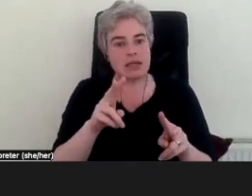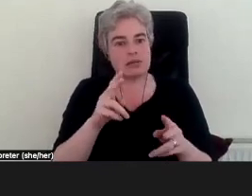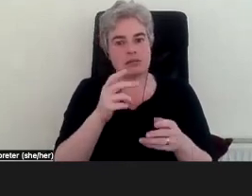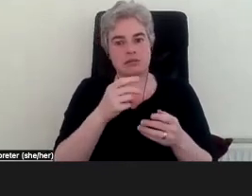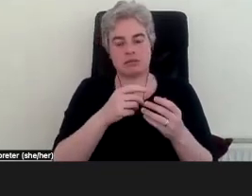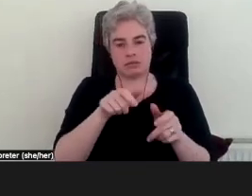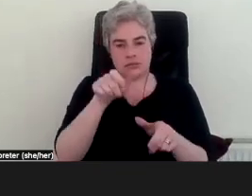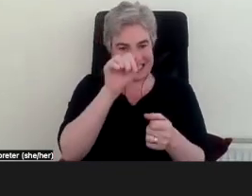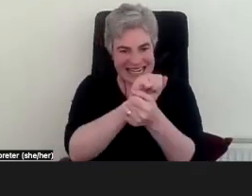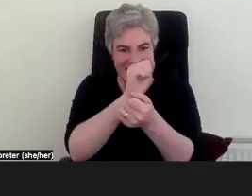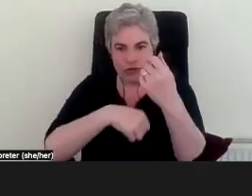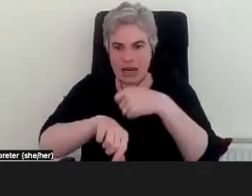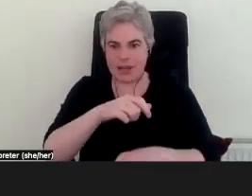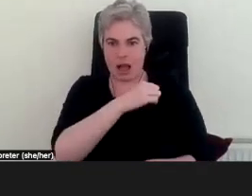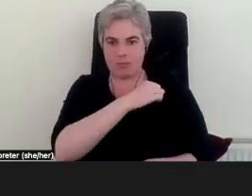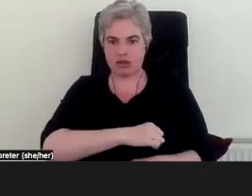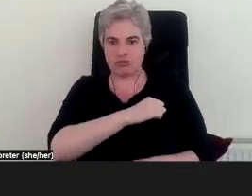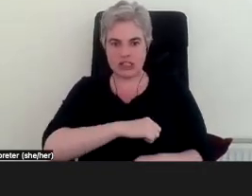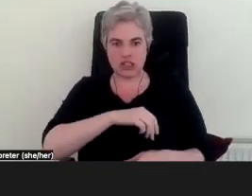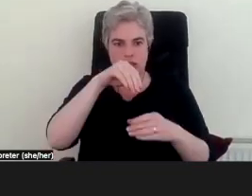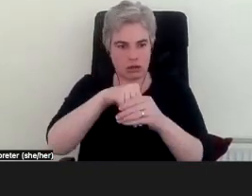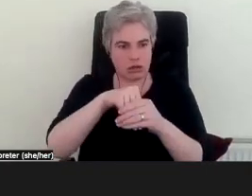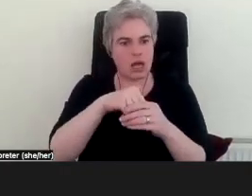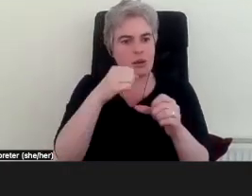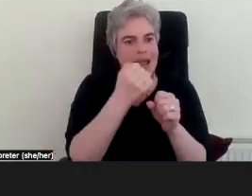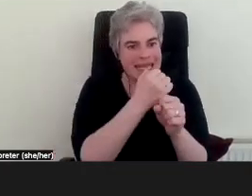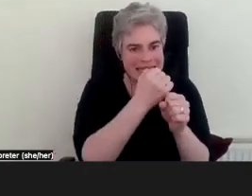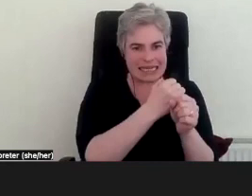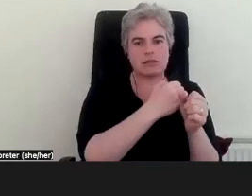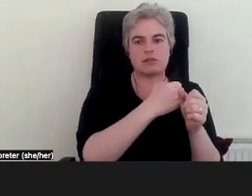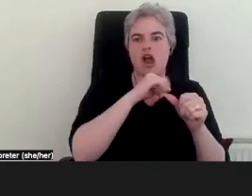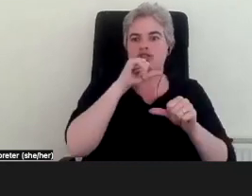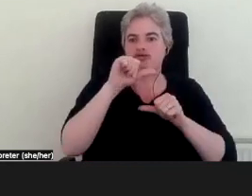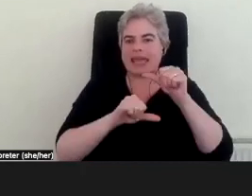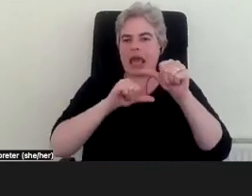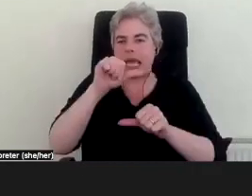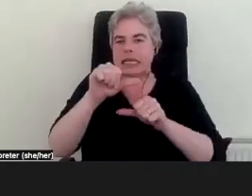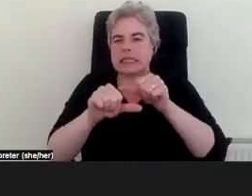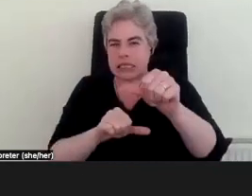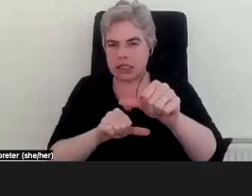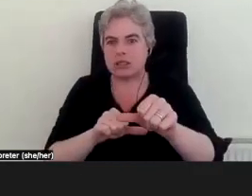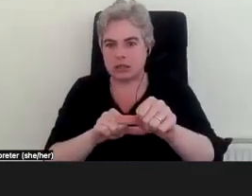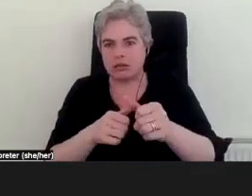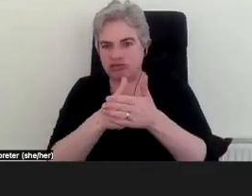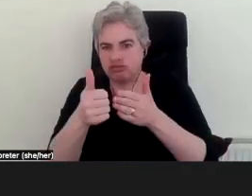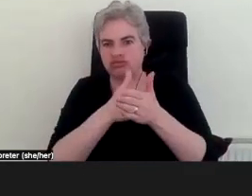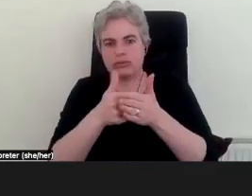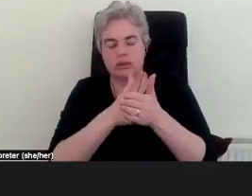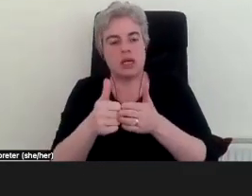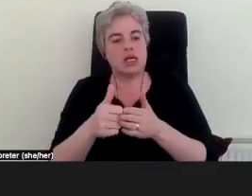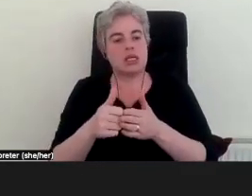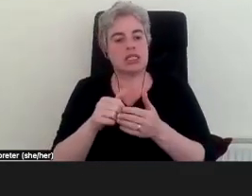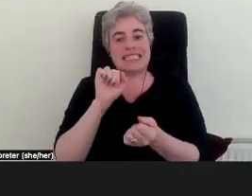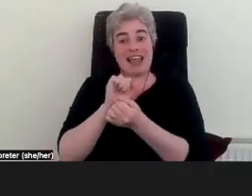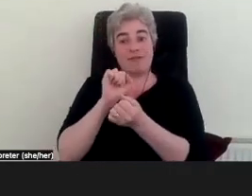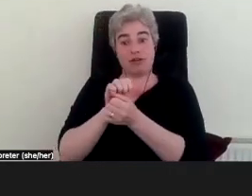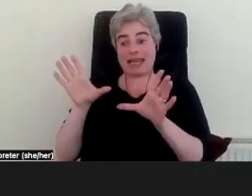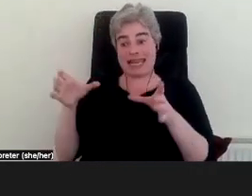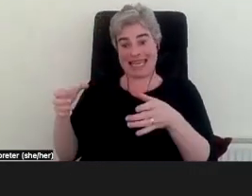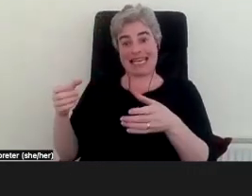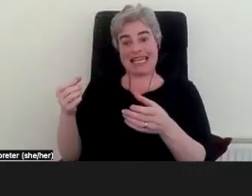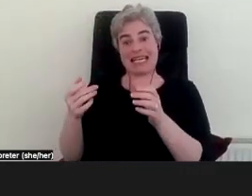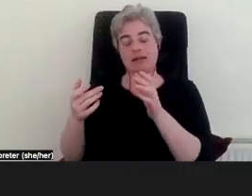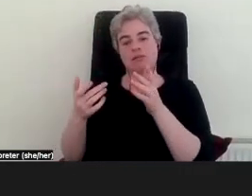and making it more secular, secure and regulated. So slavery, it's very important to